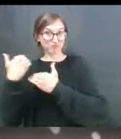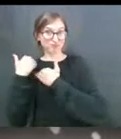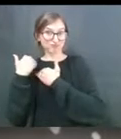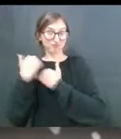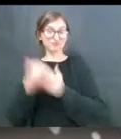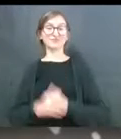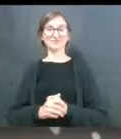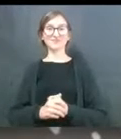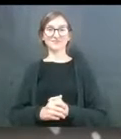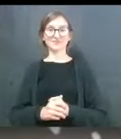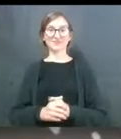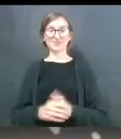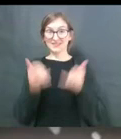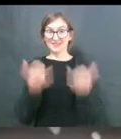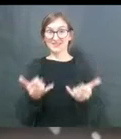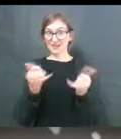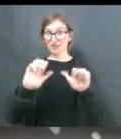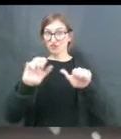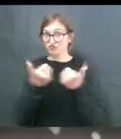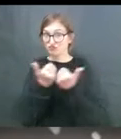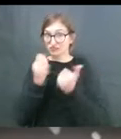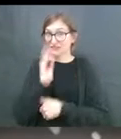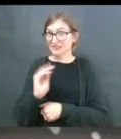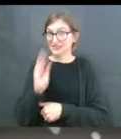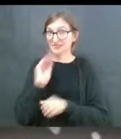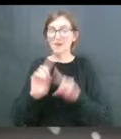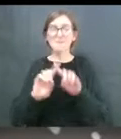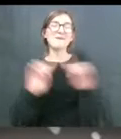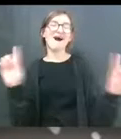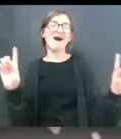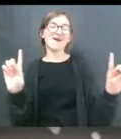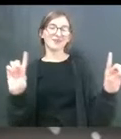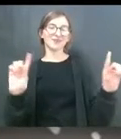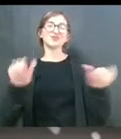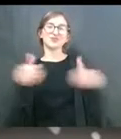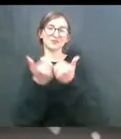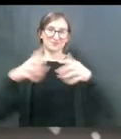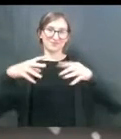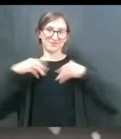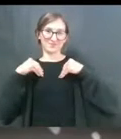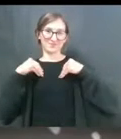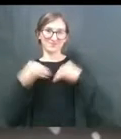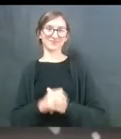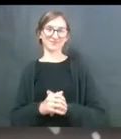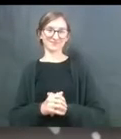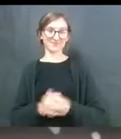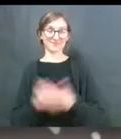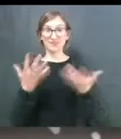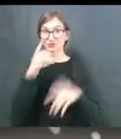responsible. Today I might face some challenges. But I know I'm up for the challenge.